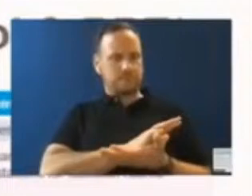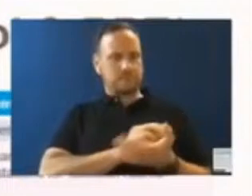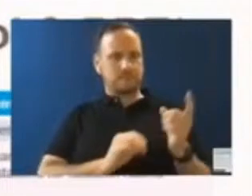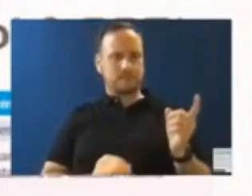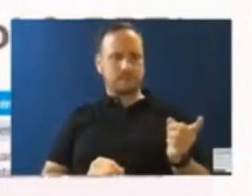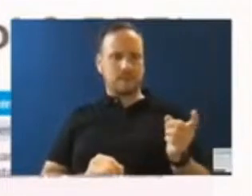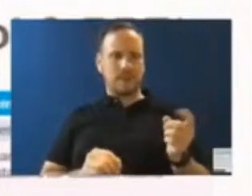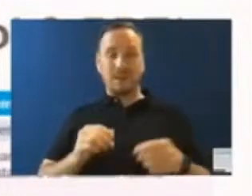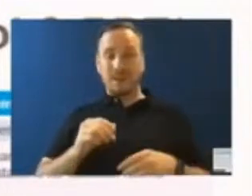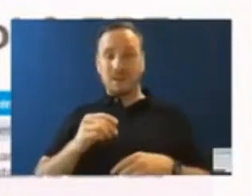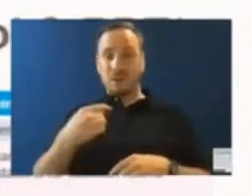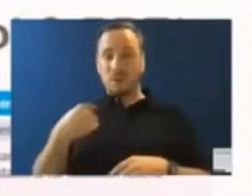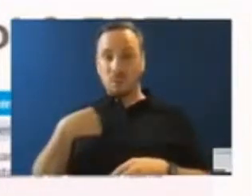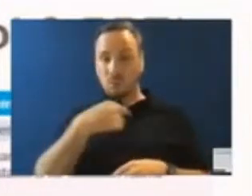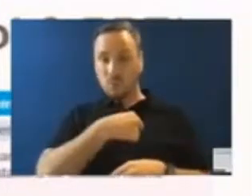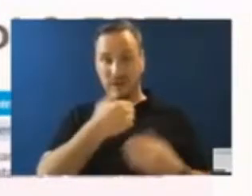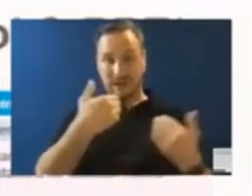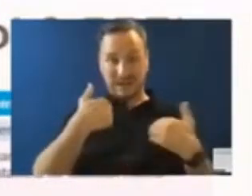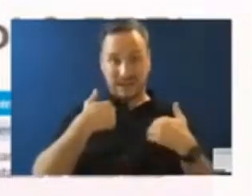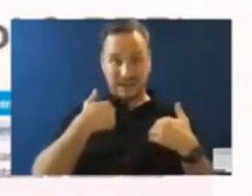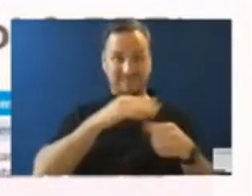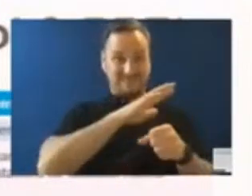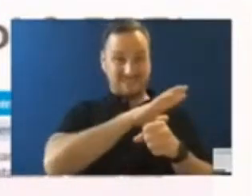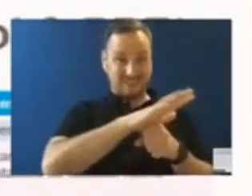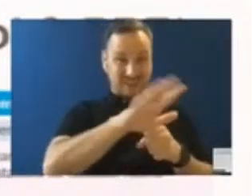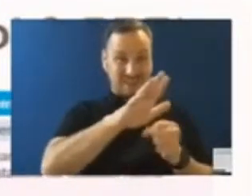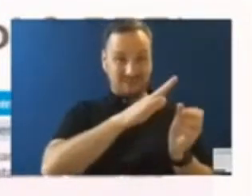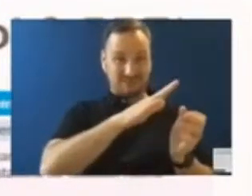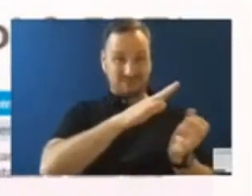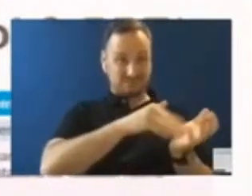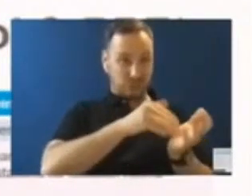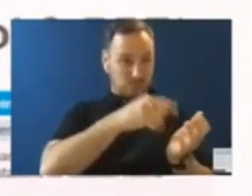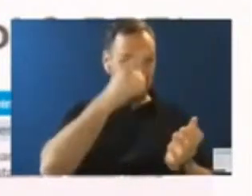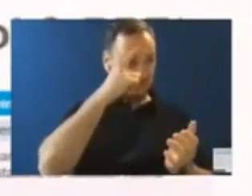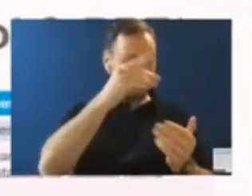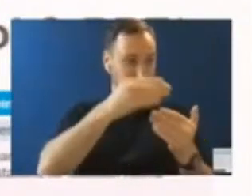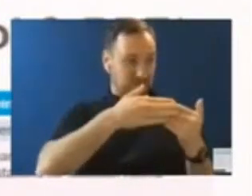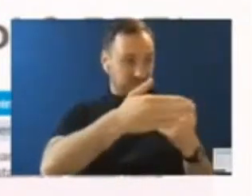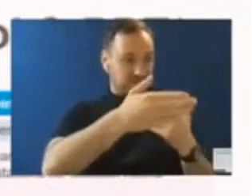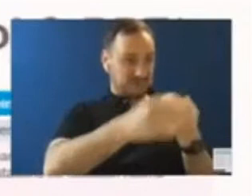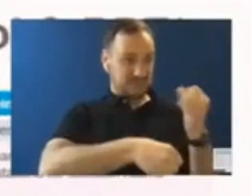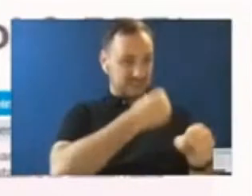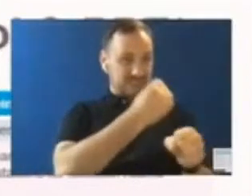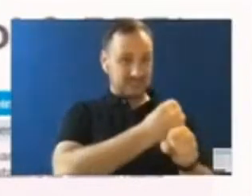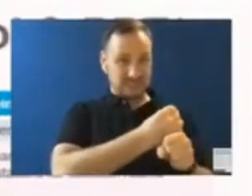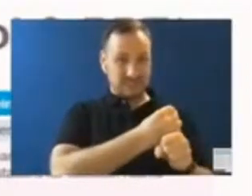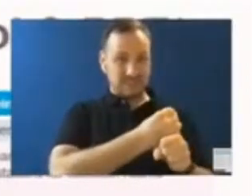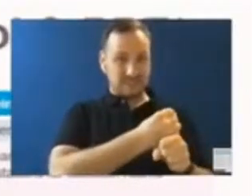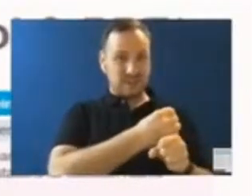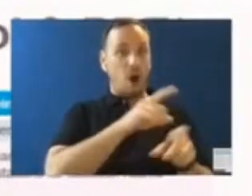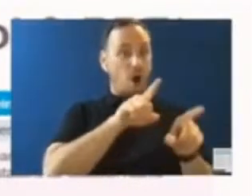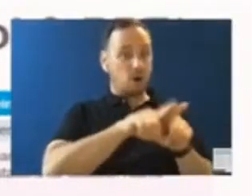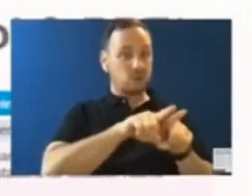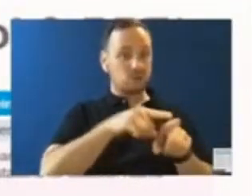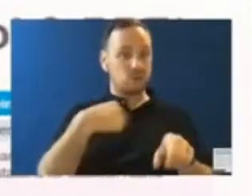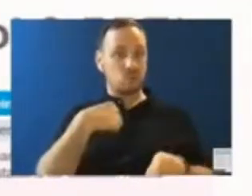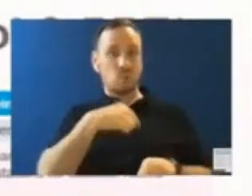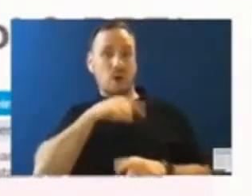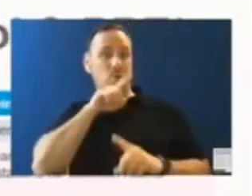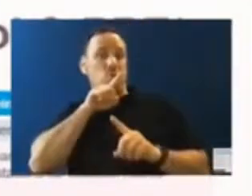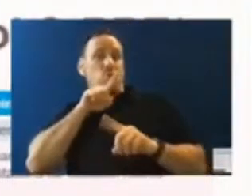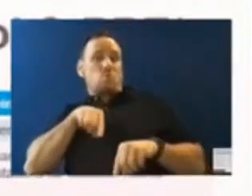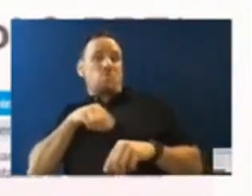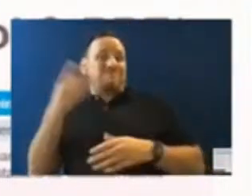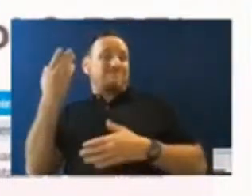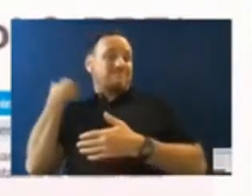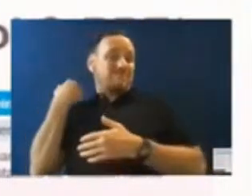we have enough stock probably for the entire school year, we ordered this in March. So our planning began in March. Once we knew that